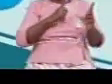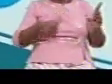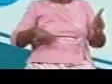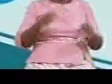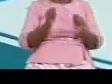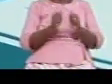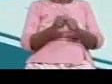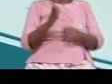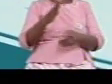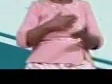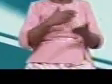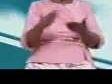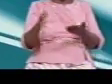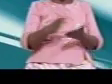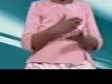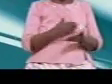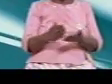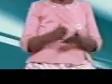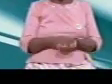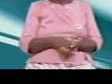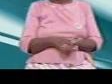You are here.